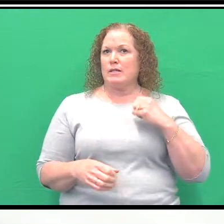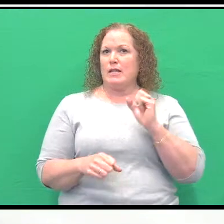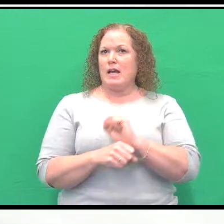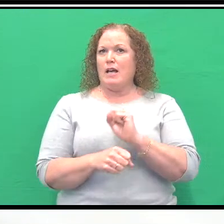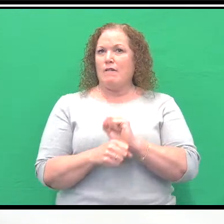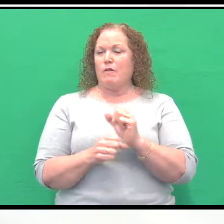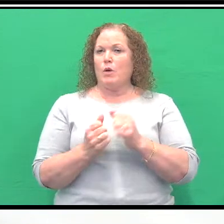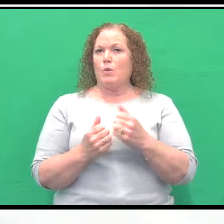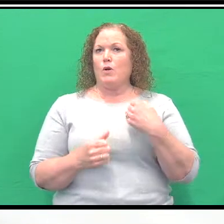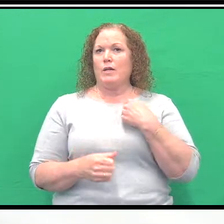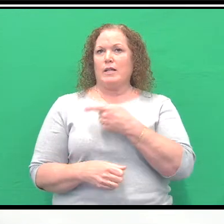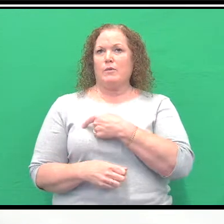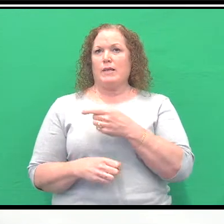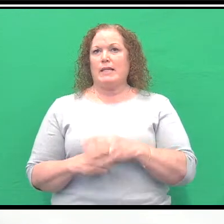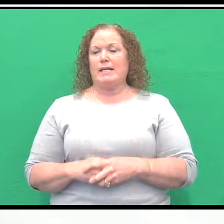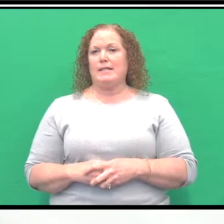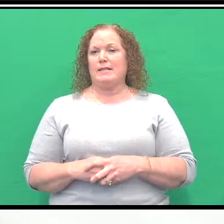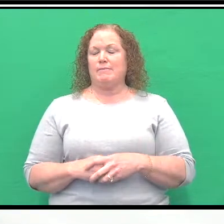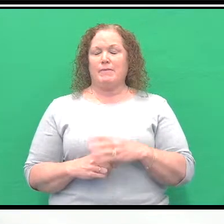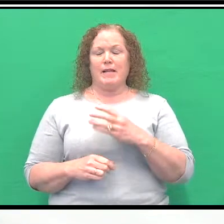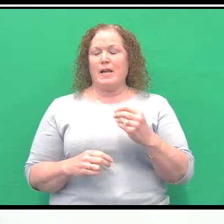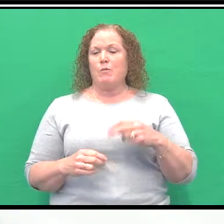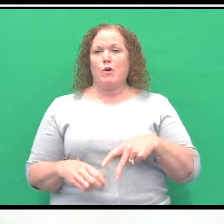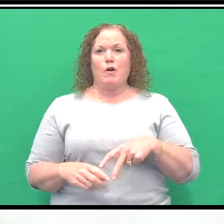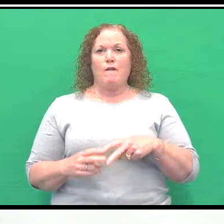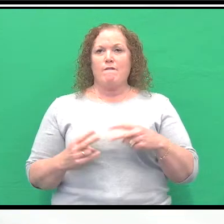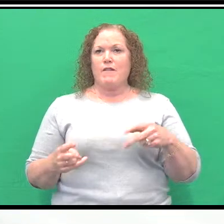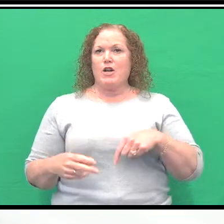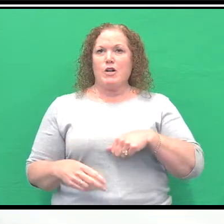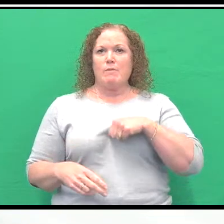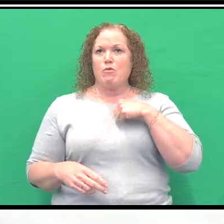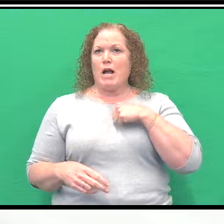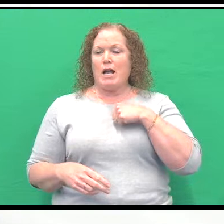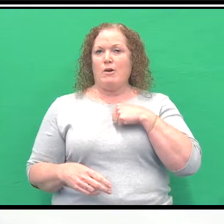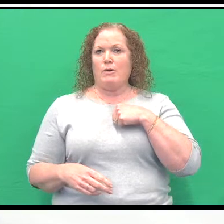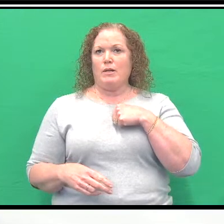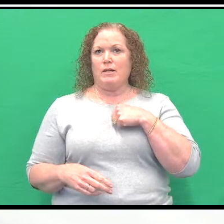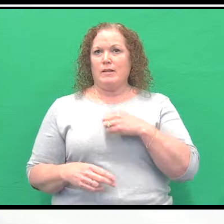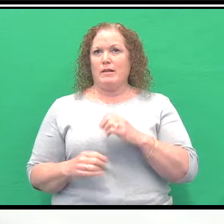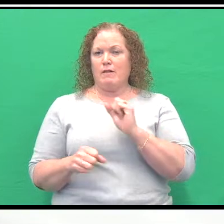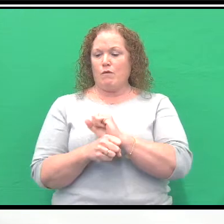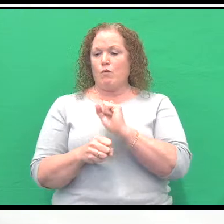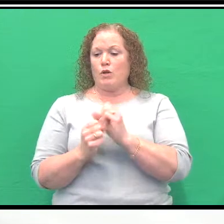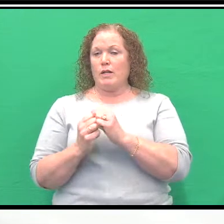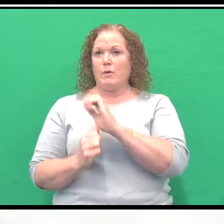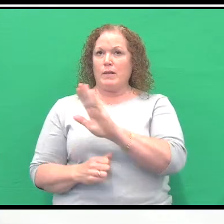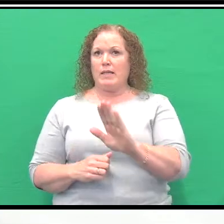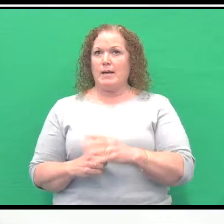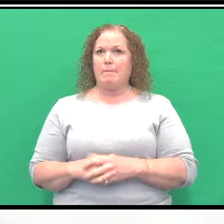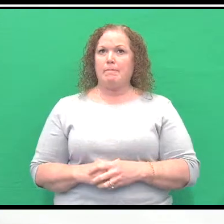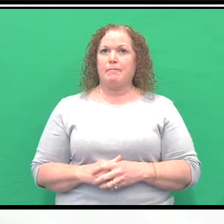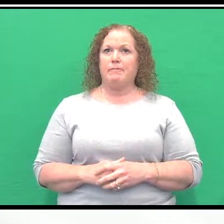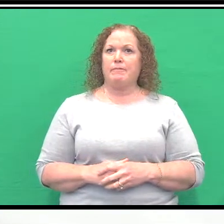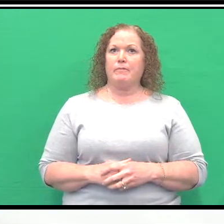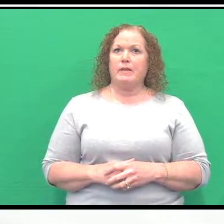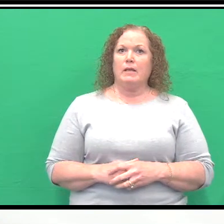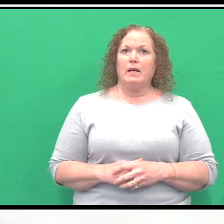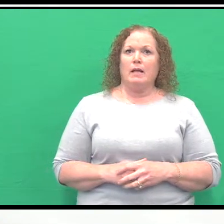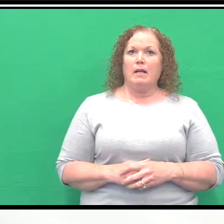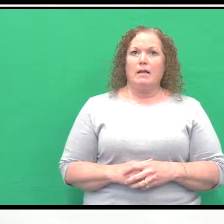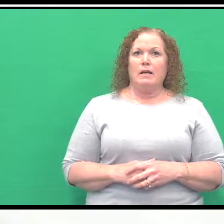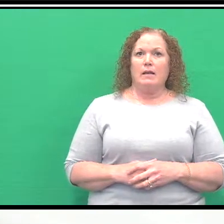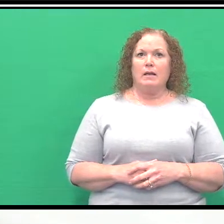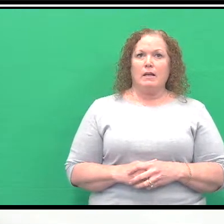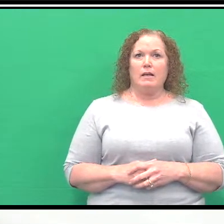very proud of. There's also in the board packet, in the board agenda, a resolution for the district